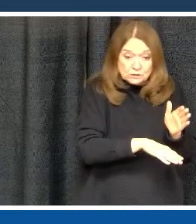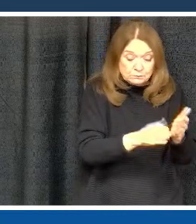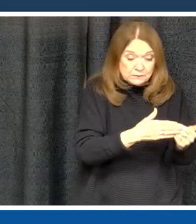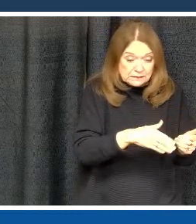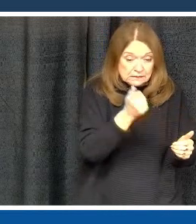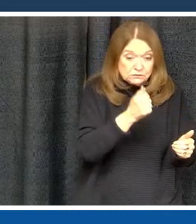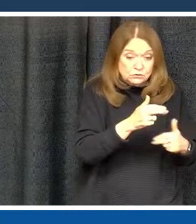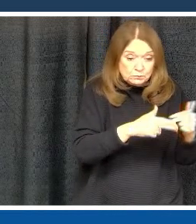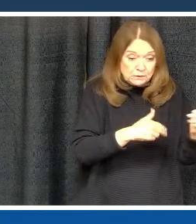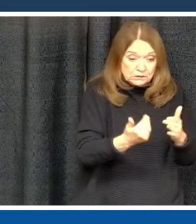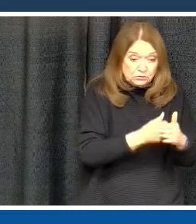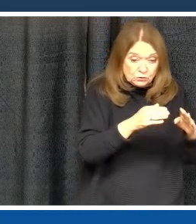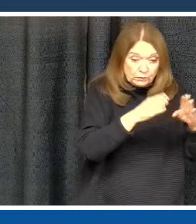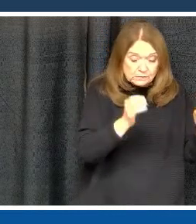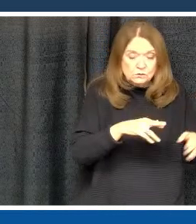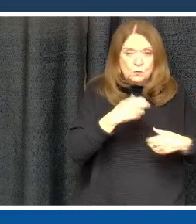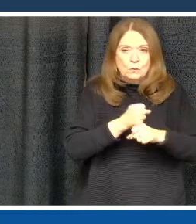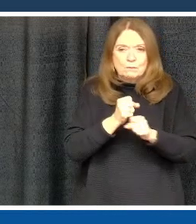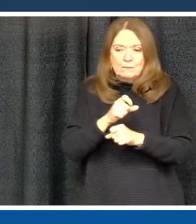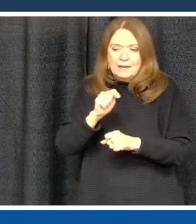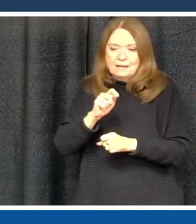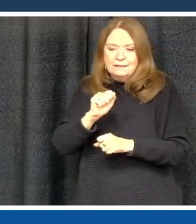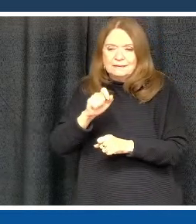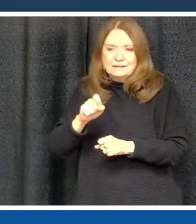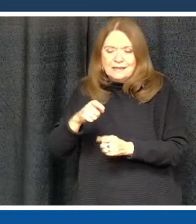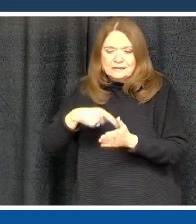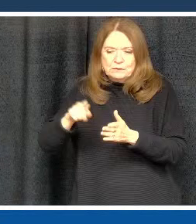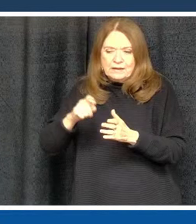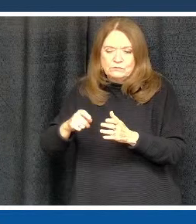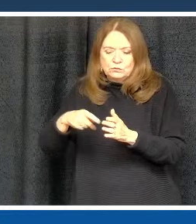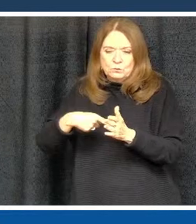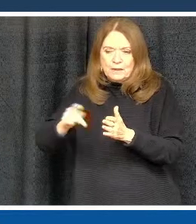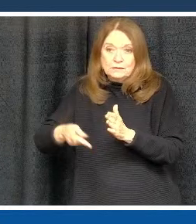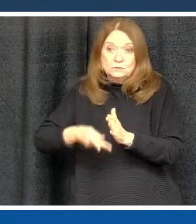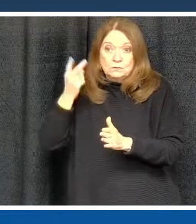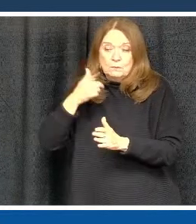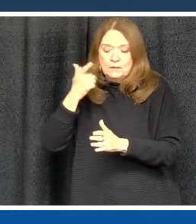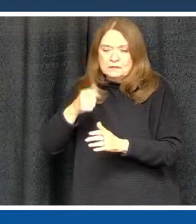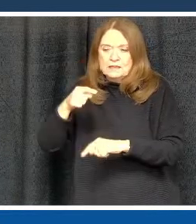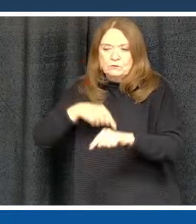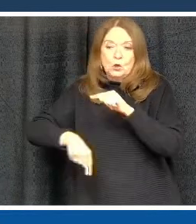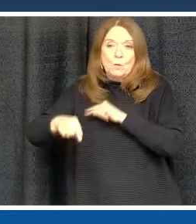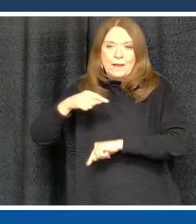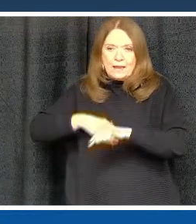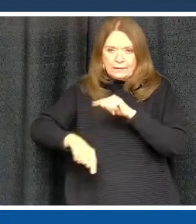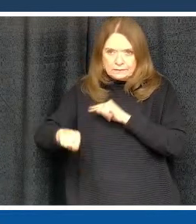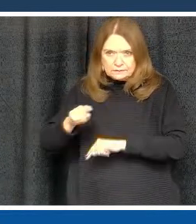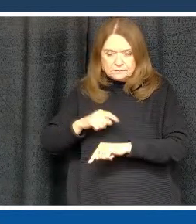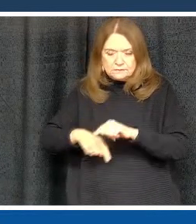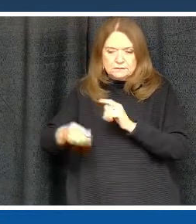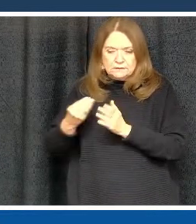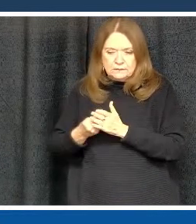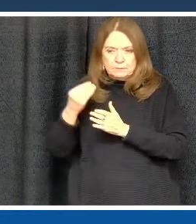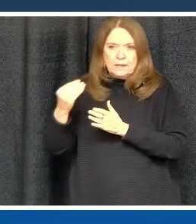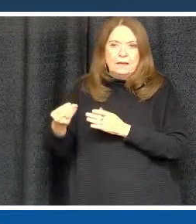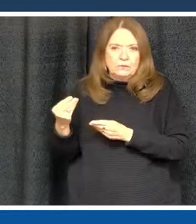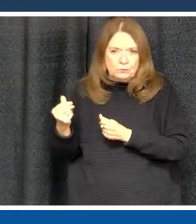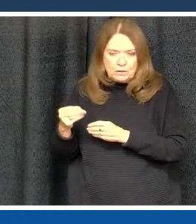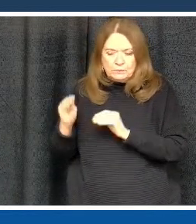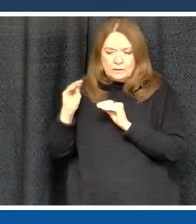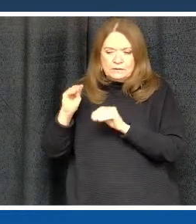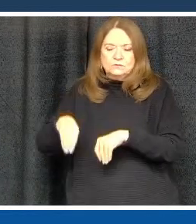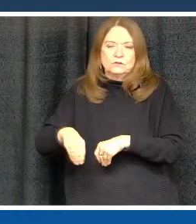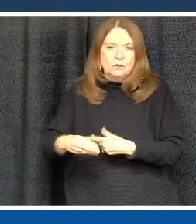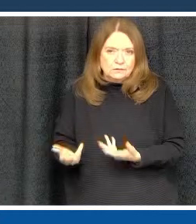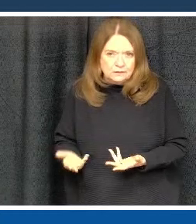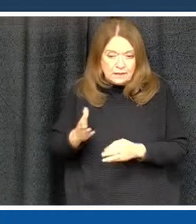or we make the taxpayers pay double by having to go buy the property and put the sidewalk in as